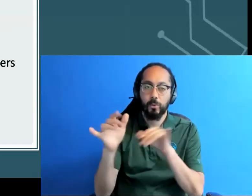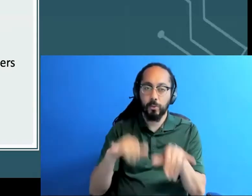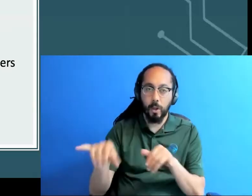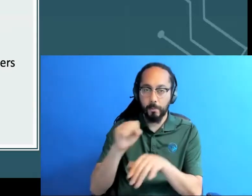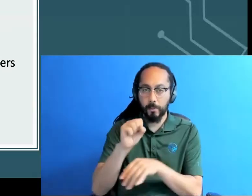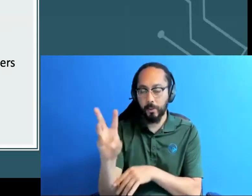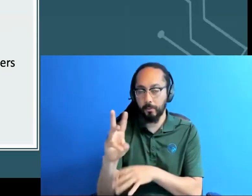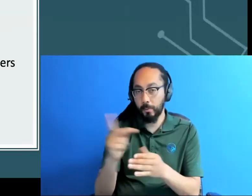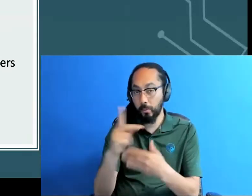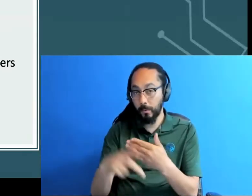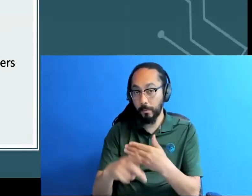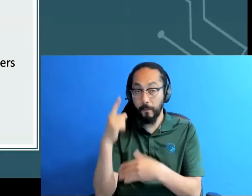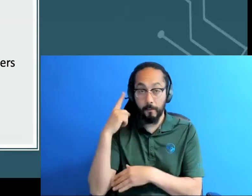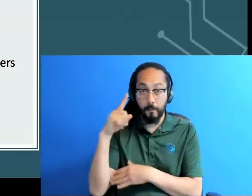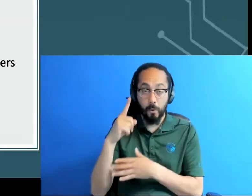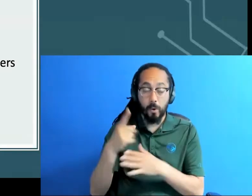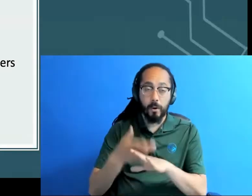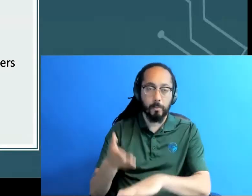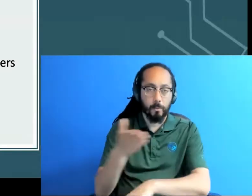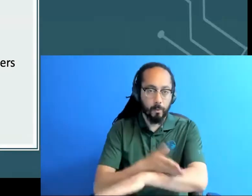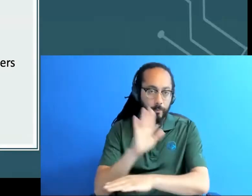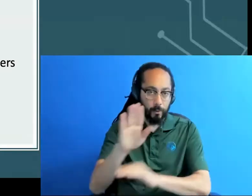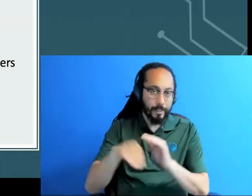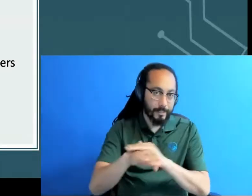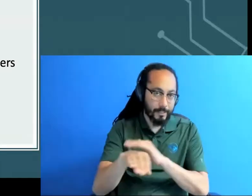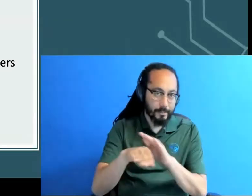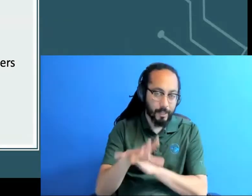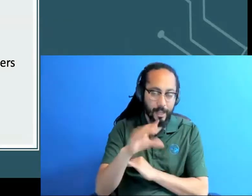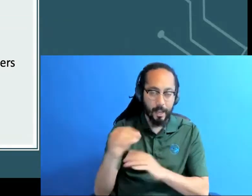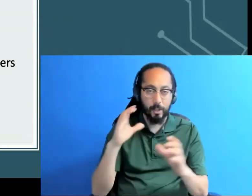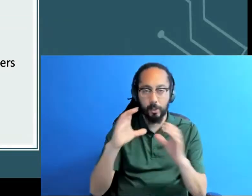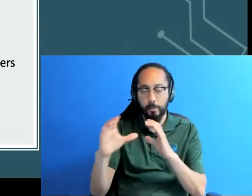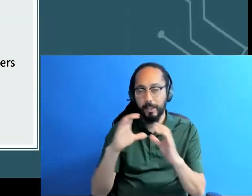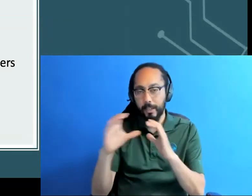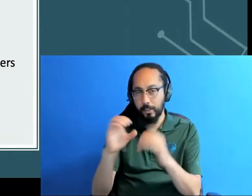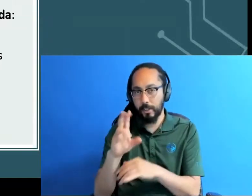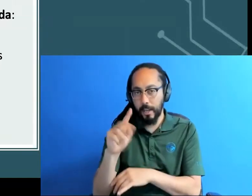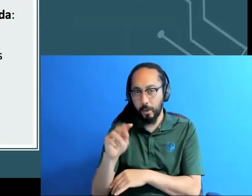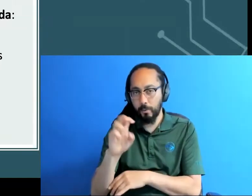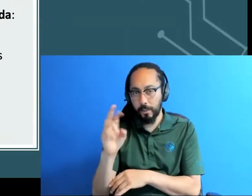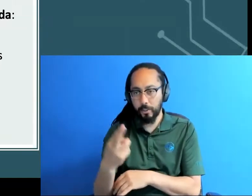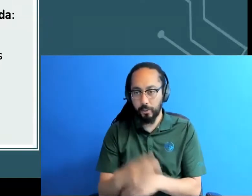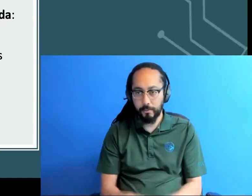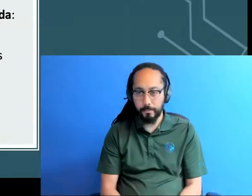to improve your accessibility and communications outreach.